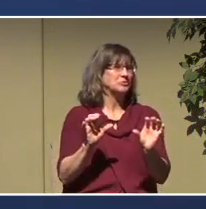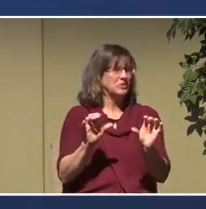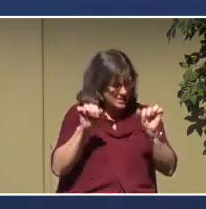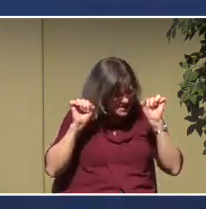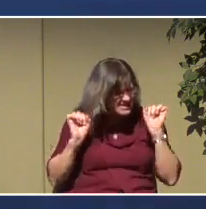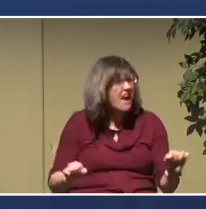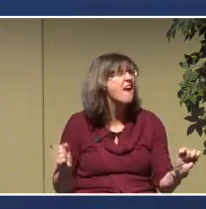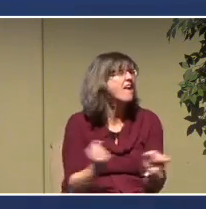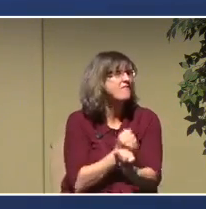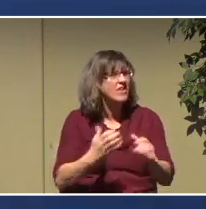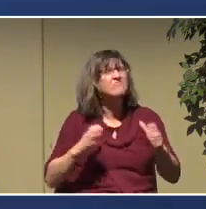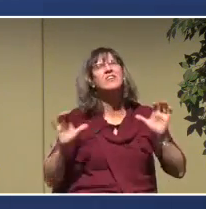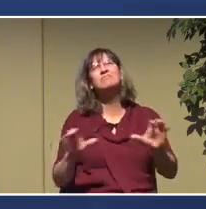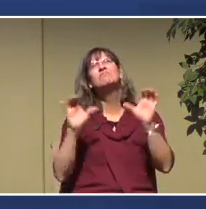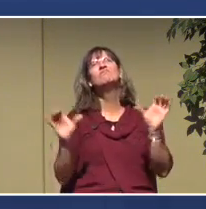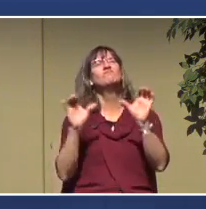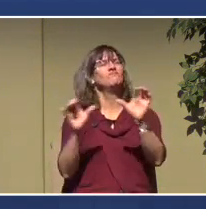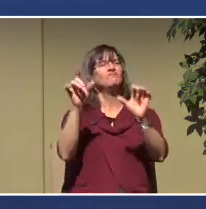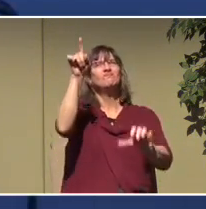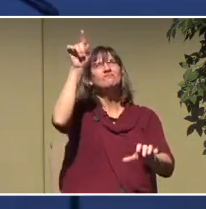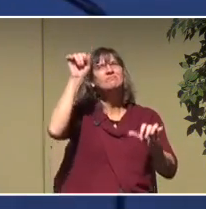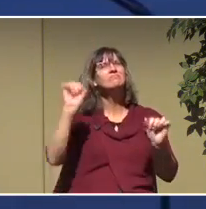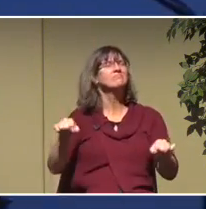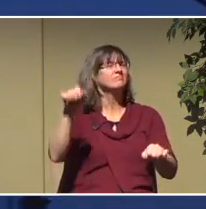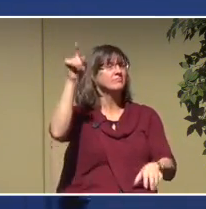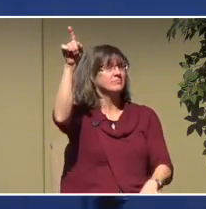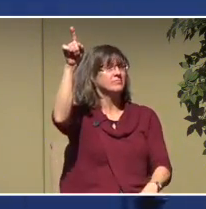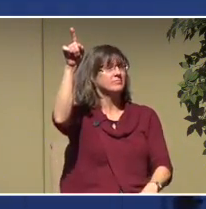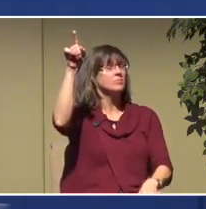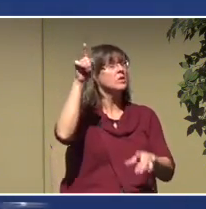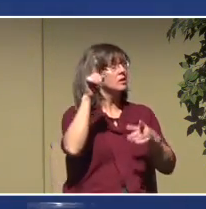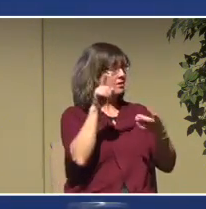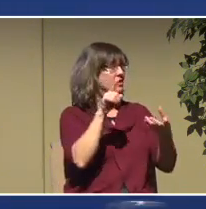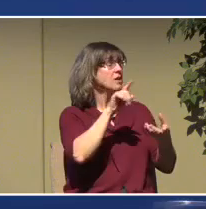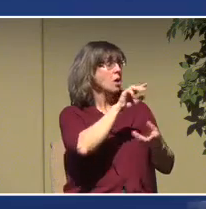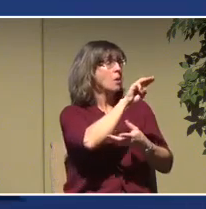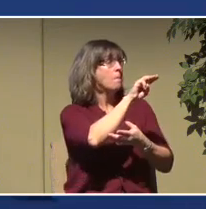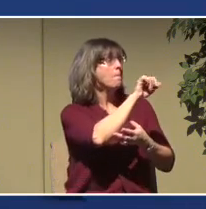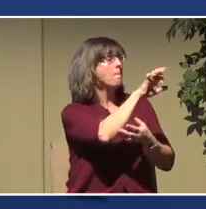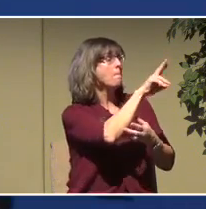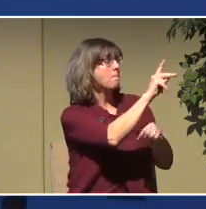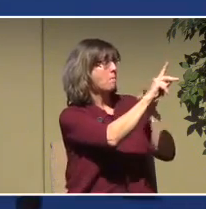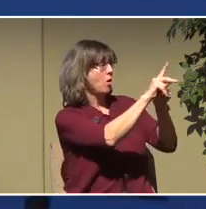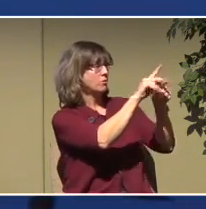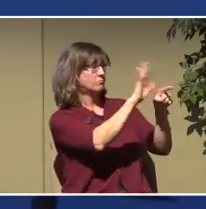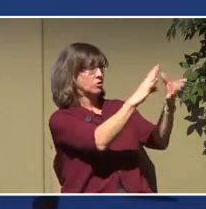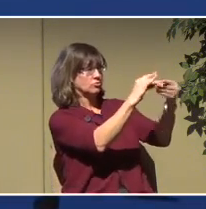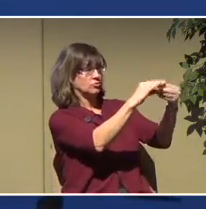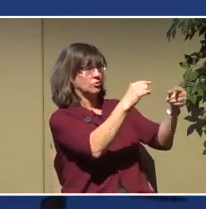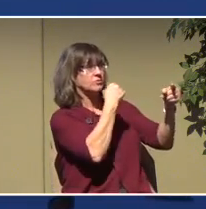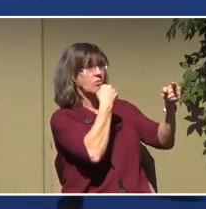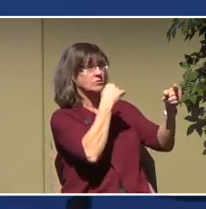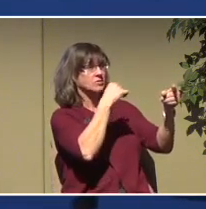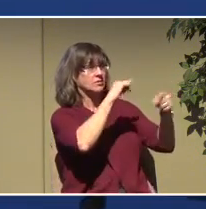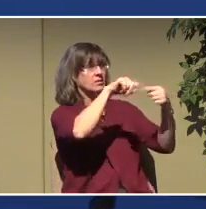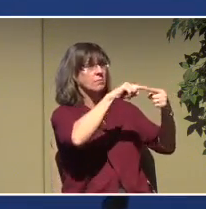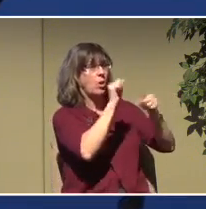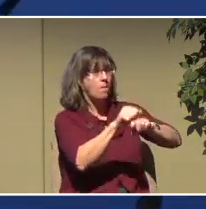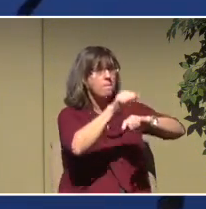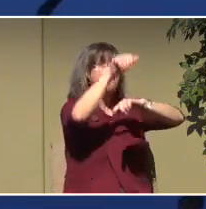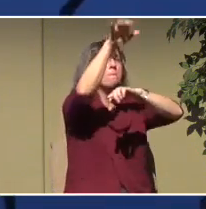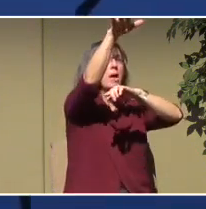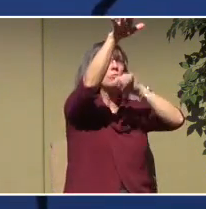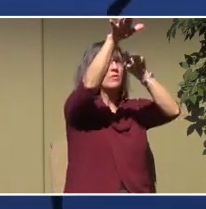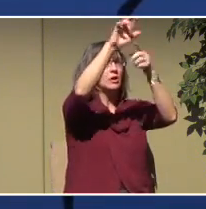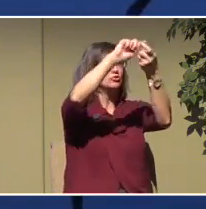actually, of a story a little bit earlier in the book of Mark where Jesus has come down from the Mount of Transfiguration. His disciples have been trying to